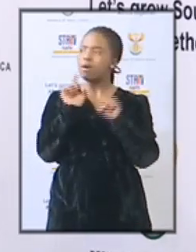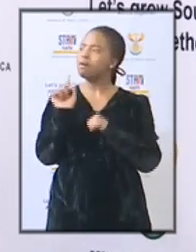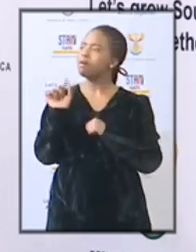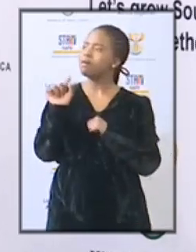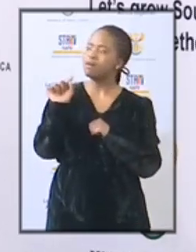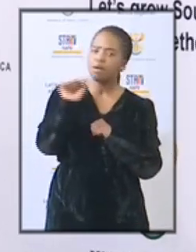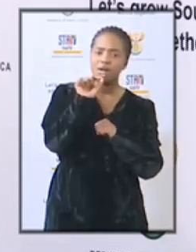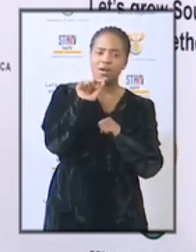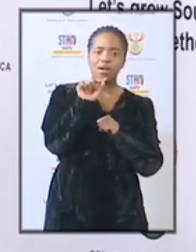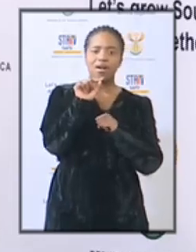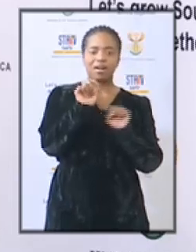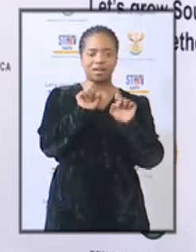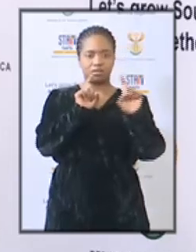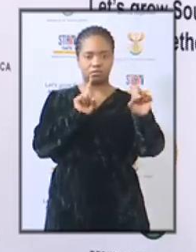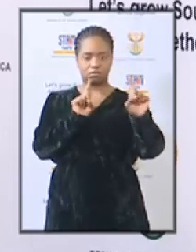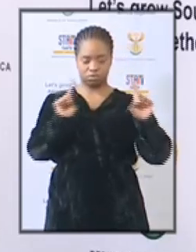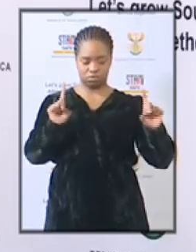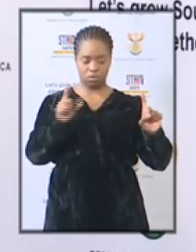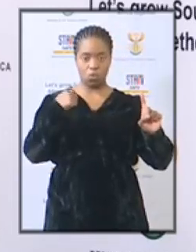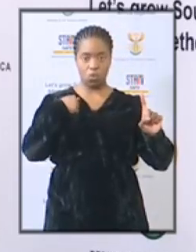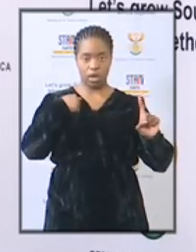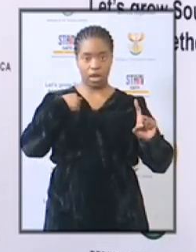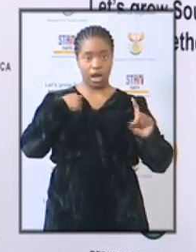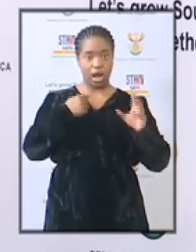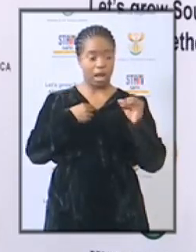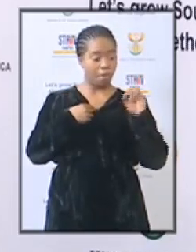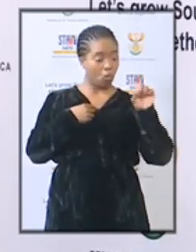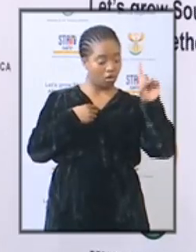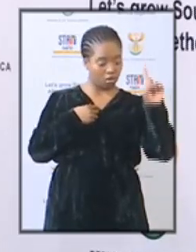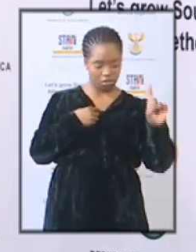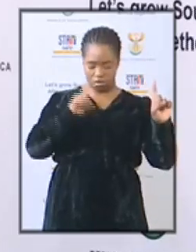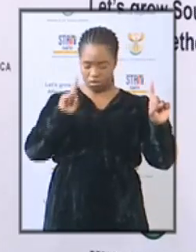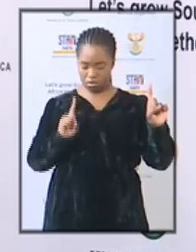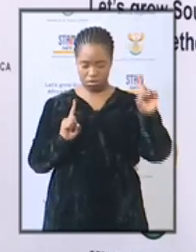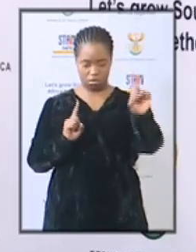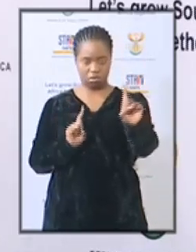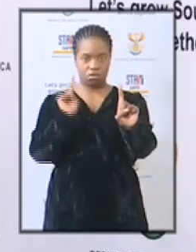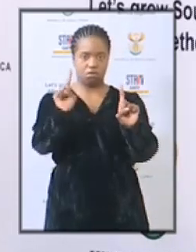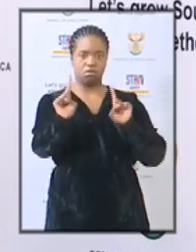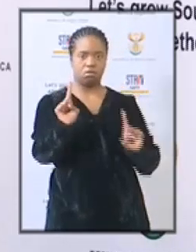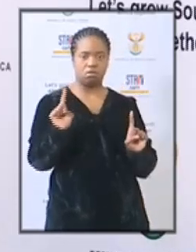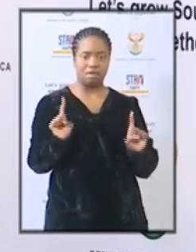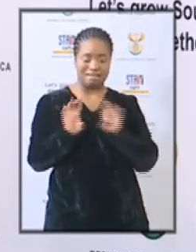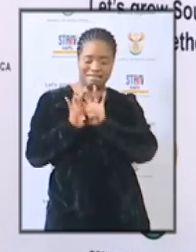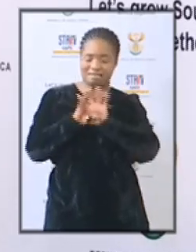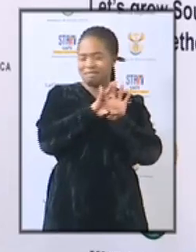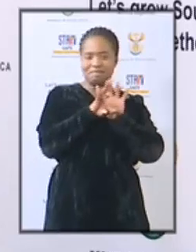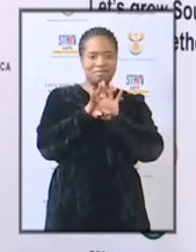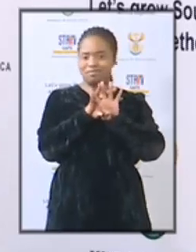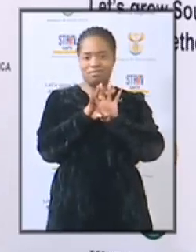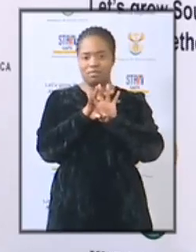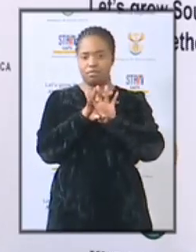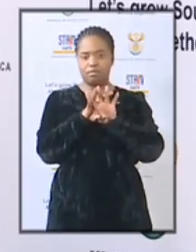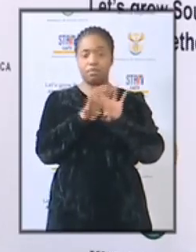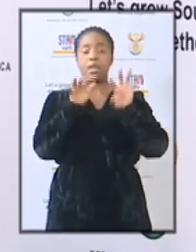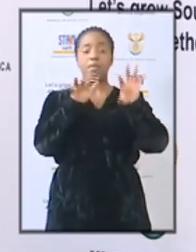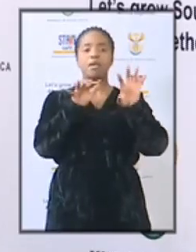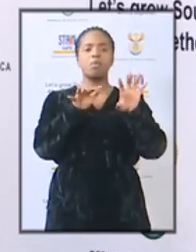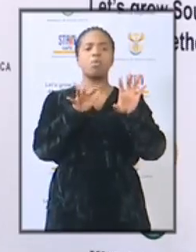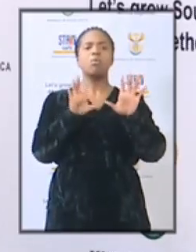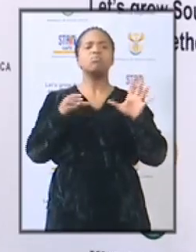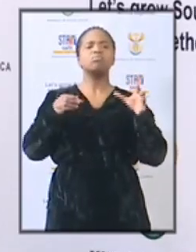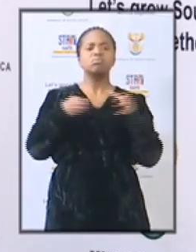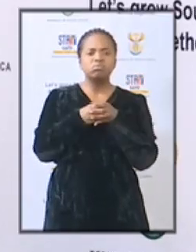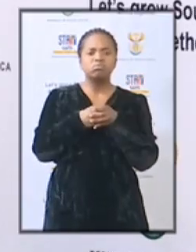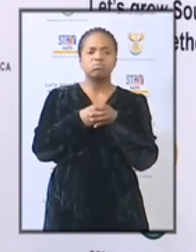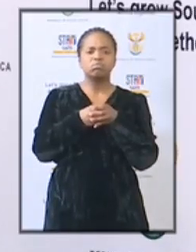sure that there is a marking in terms of allowing social distancing. They must ensure that the people who are on the tours and together